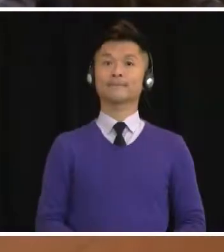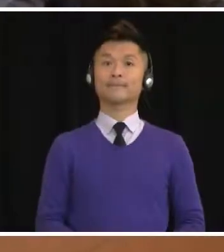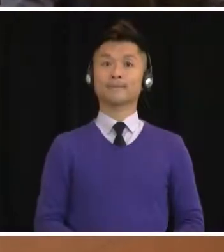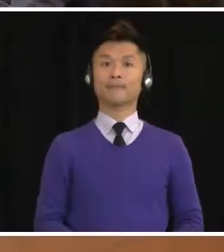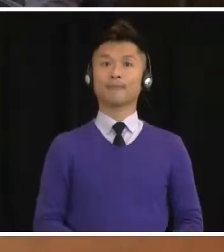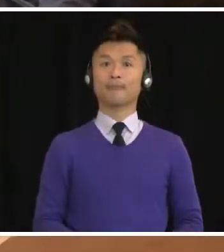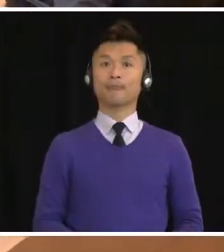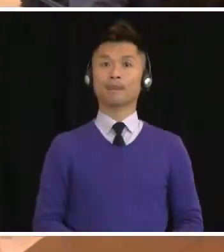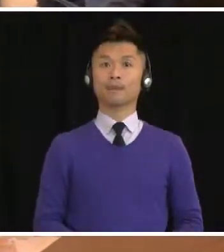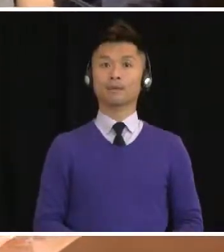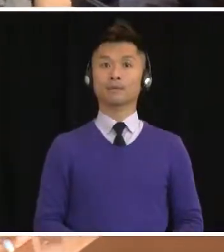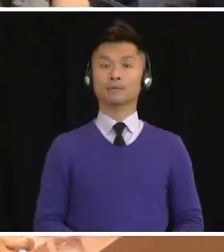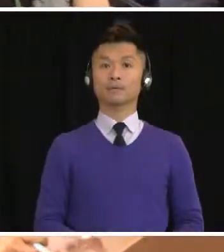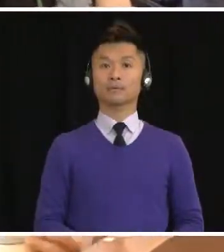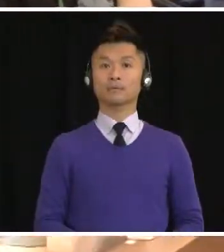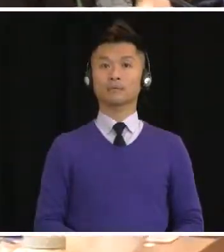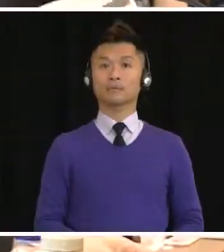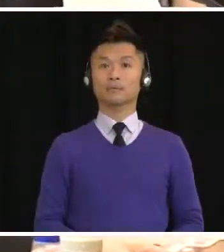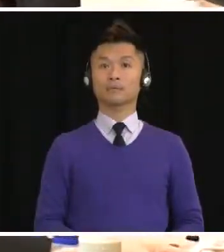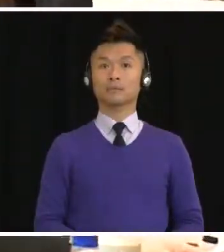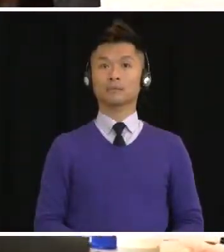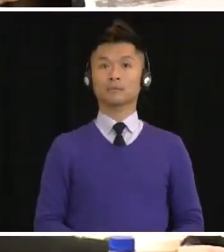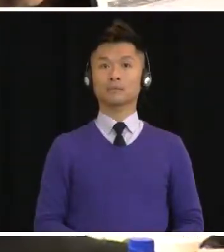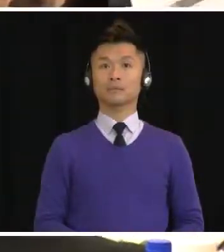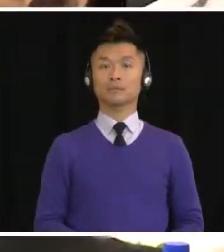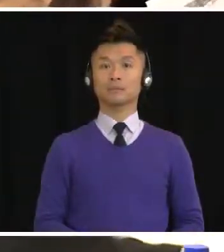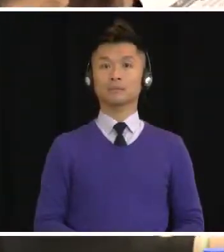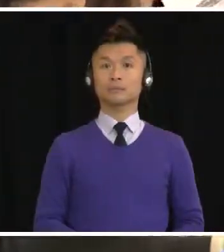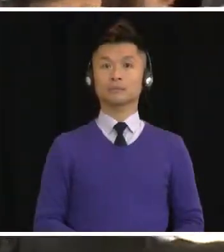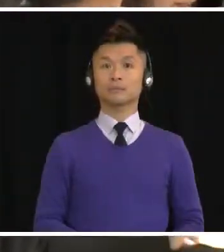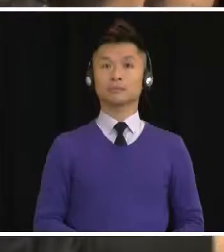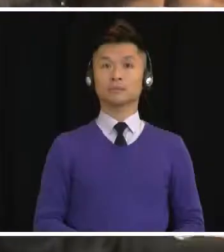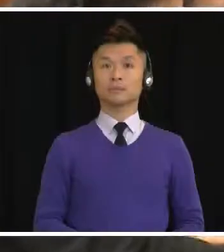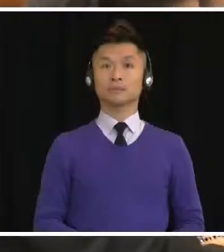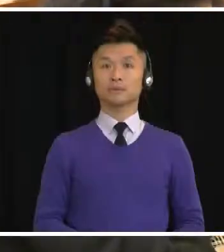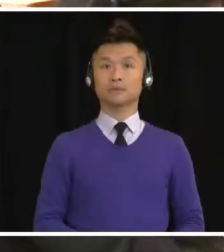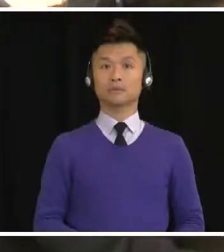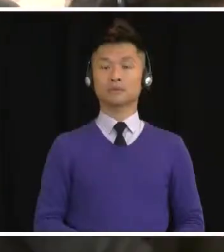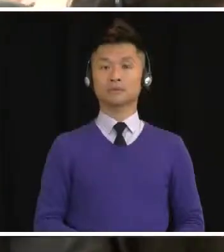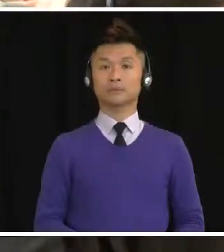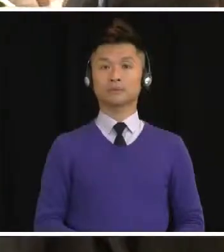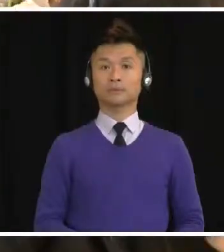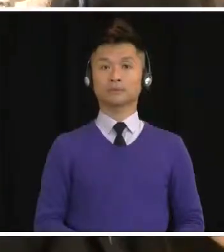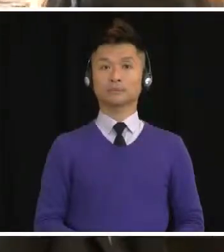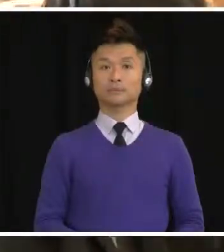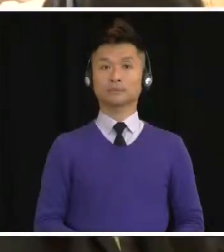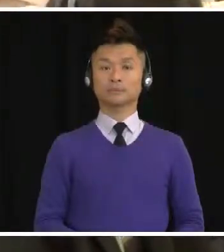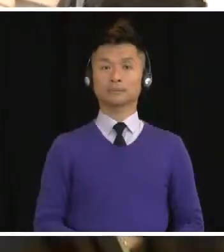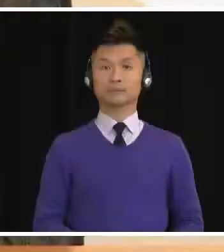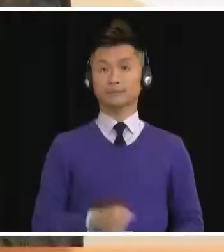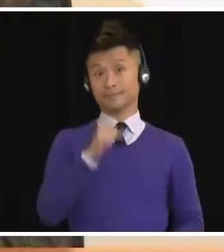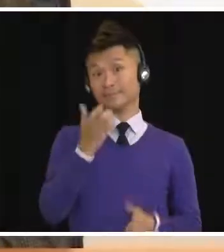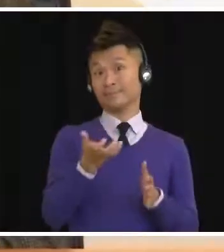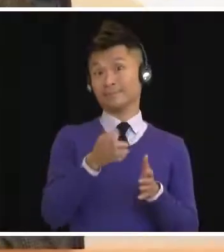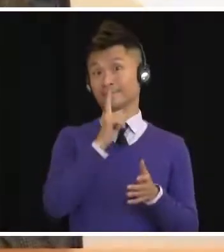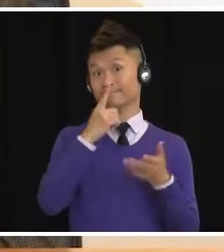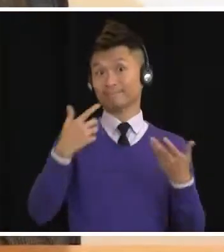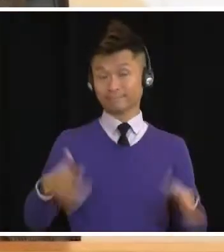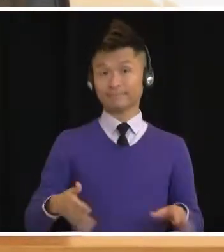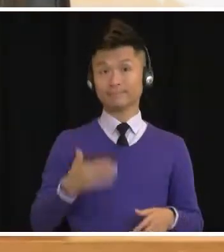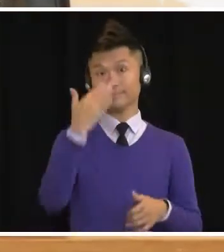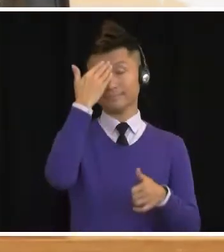We will start, as I told you, with the questions from members of the committee. So, as I said, we start